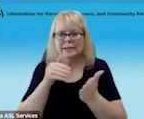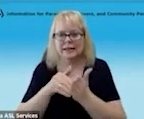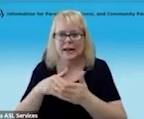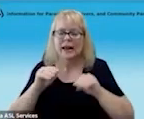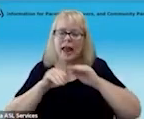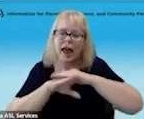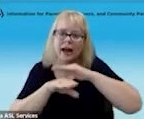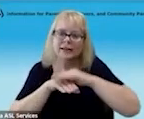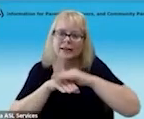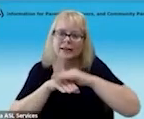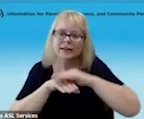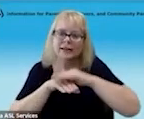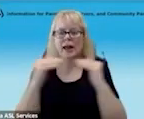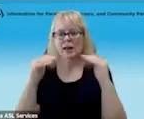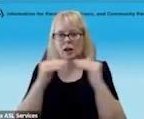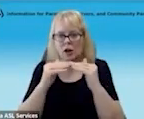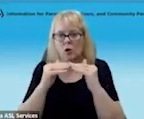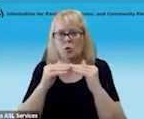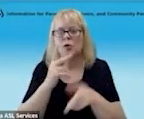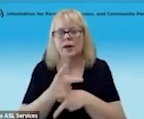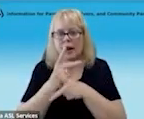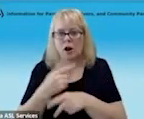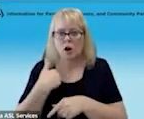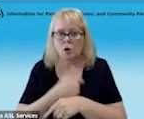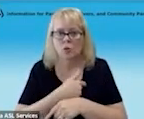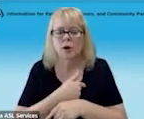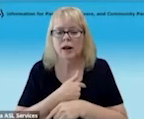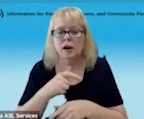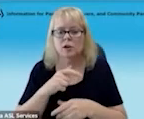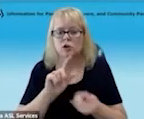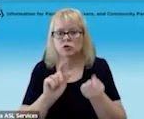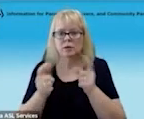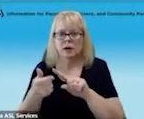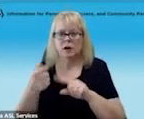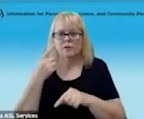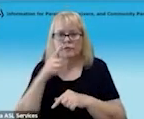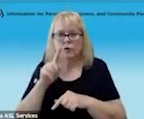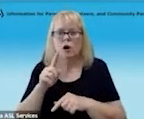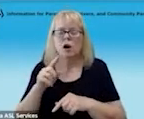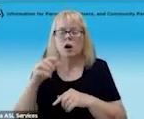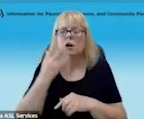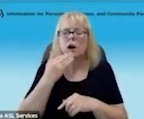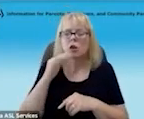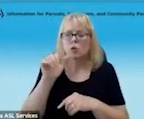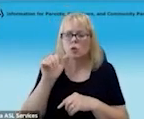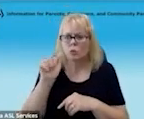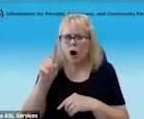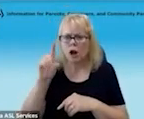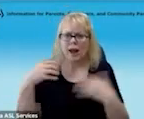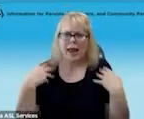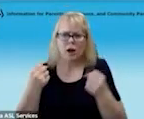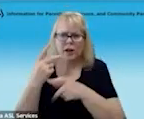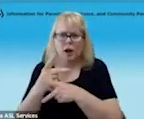been caring for the health of Coloradans since 1995. Our mission is to partner with communities and empower people through access to